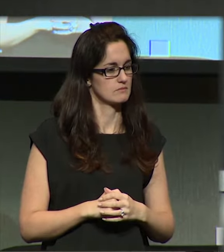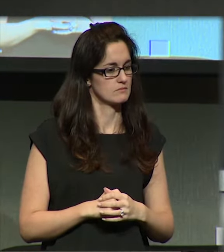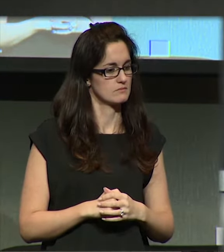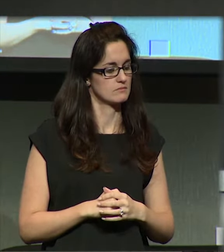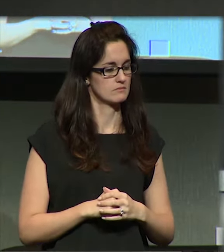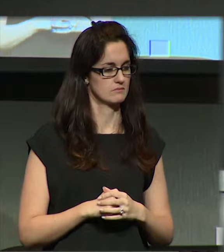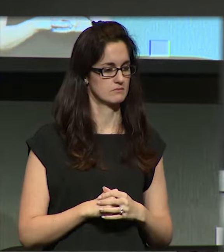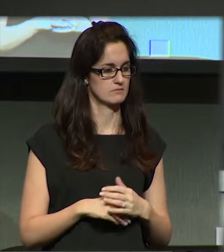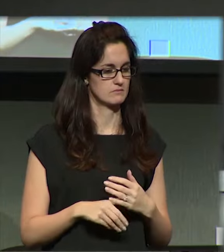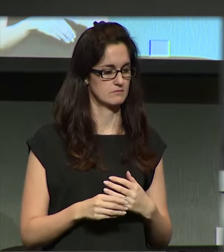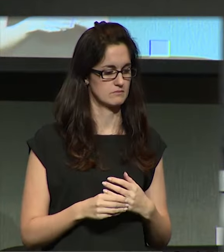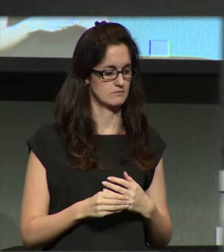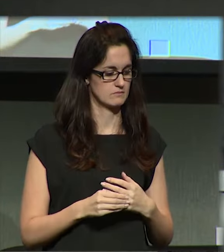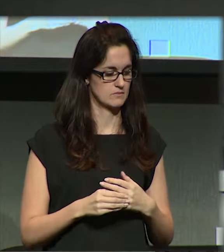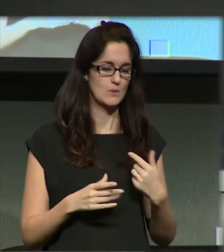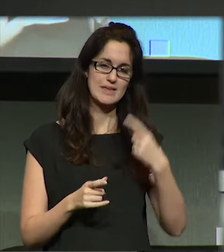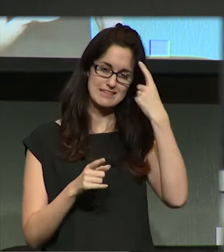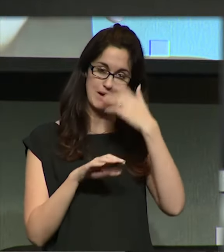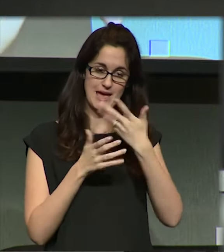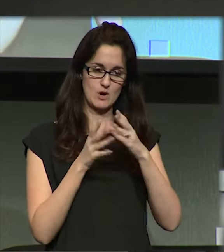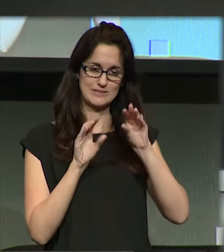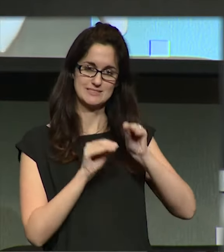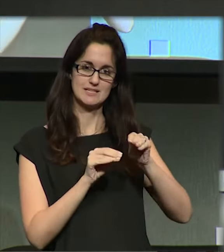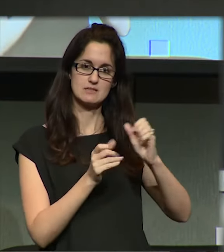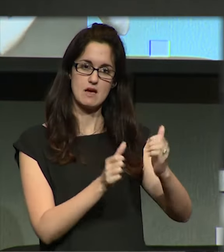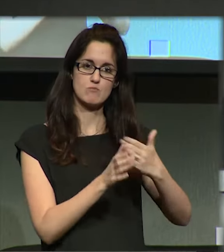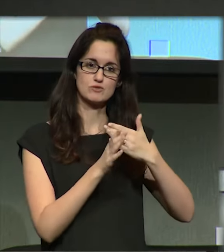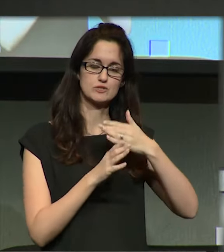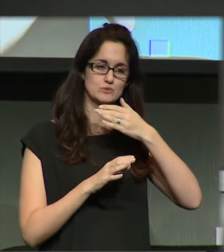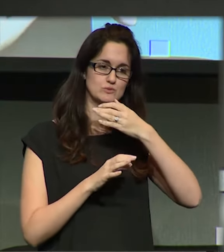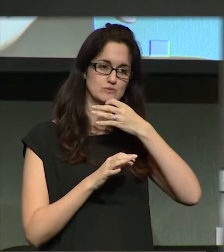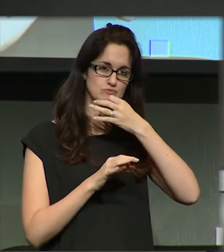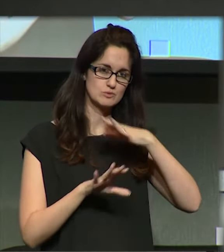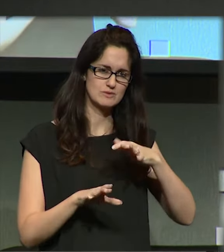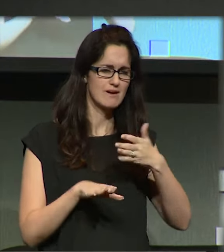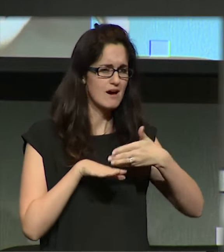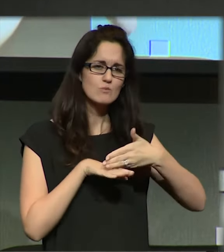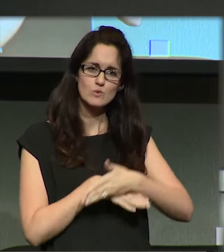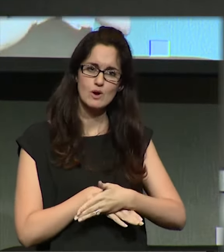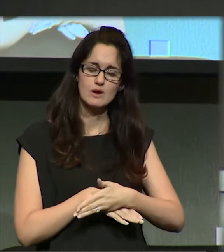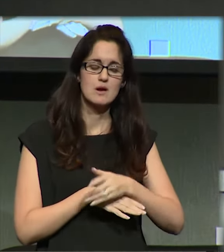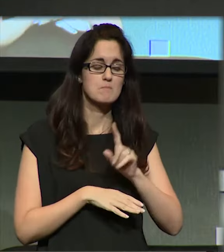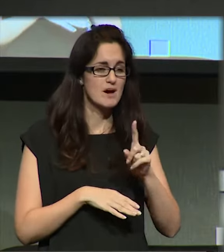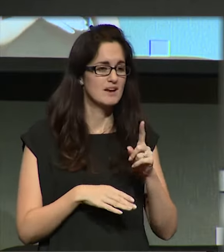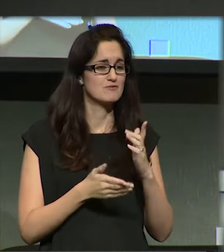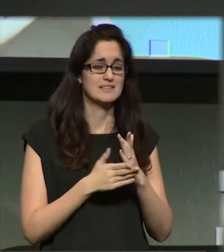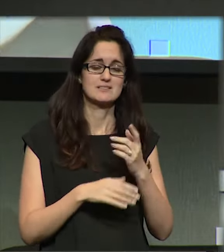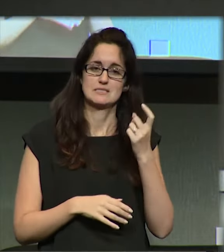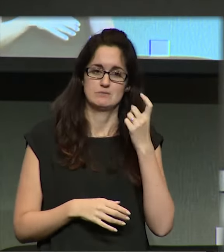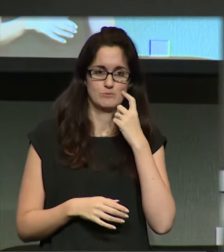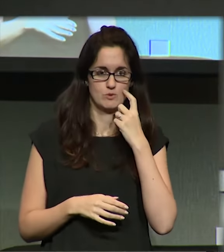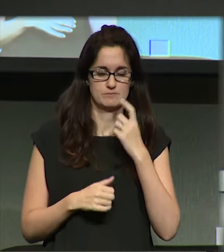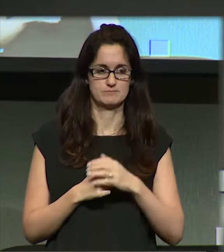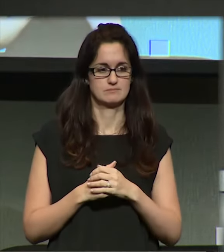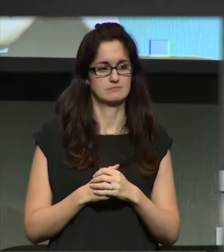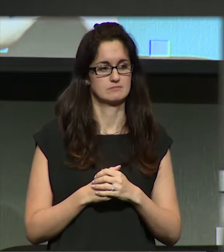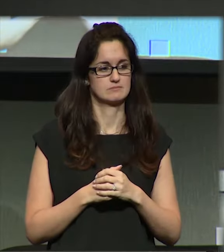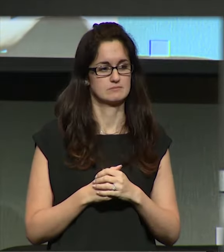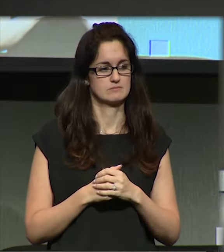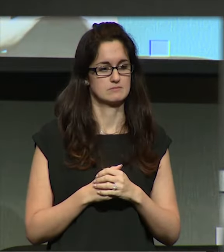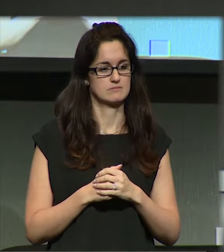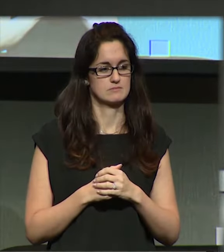teaching of Aboriginal children, it's hard work, but at one level it's as simple as this. You either,